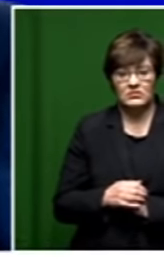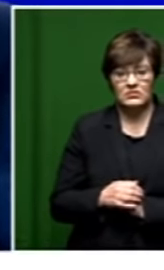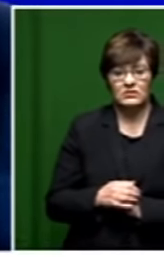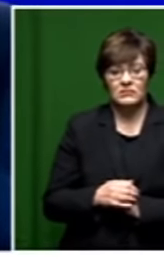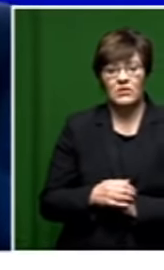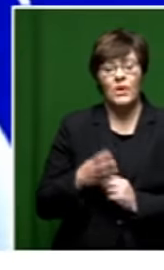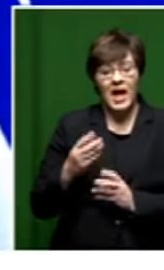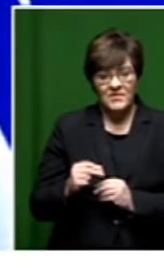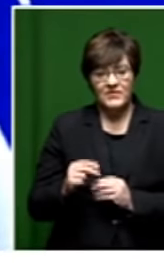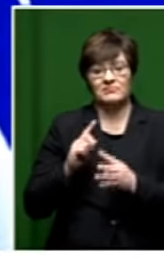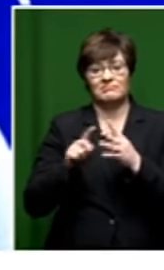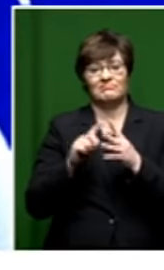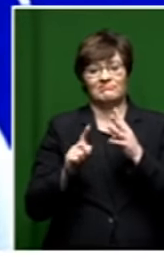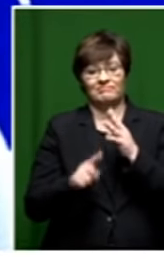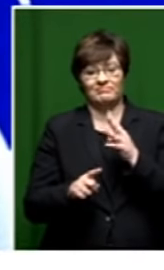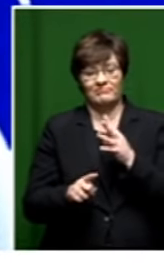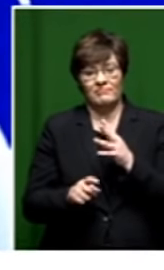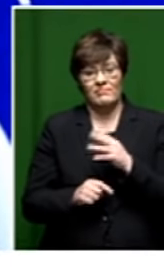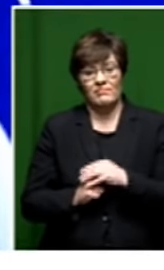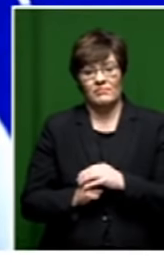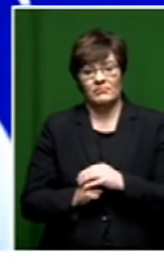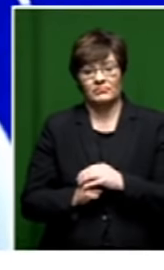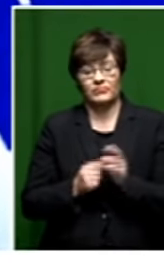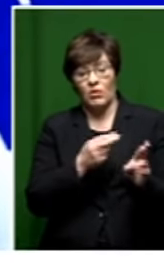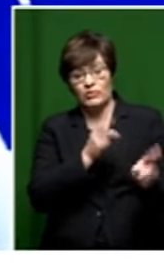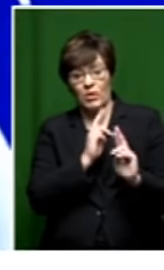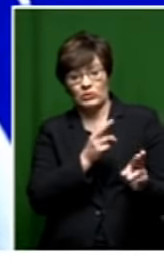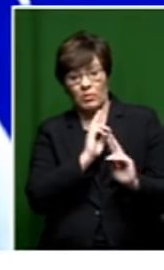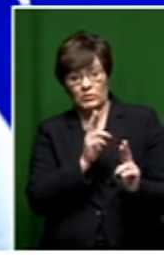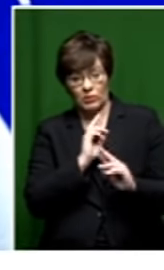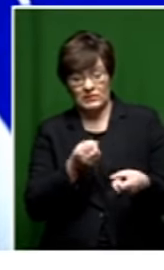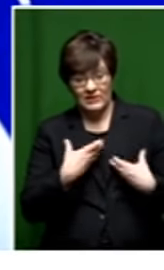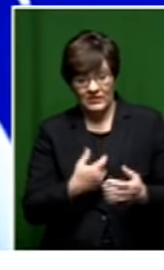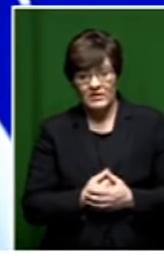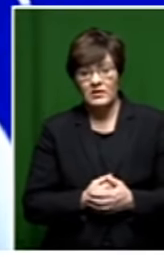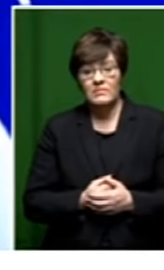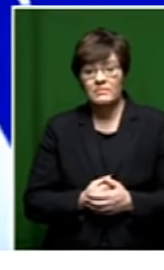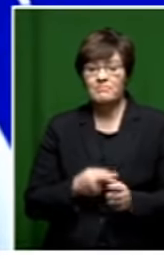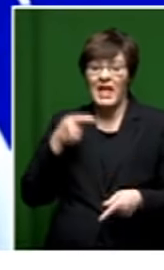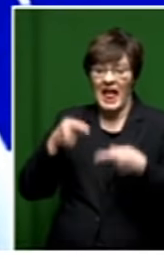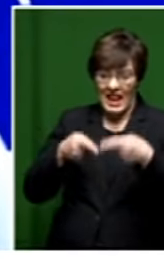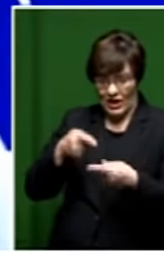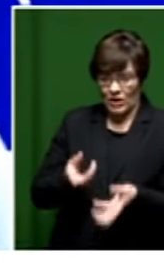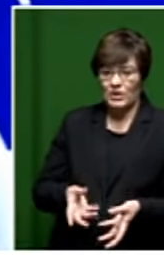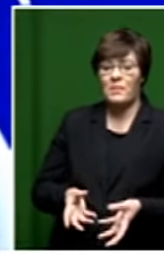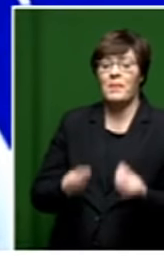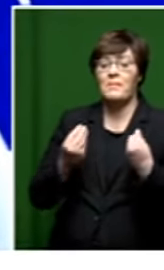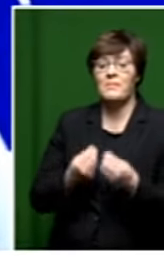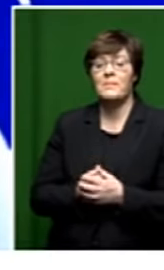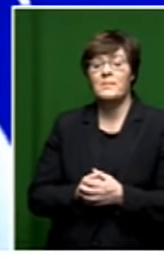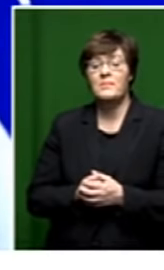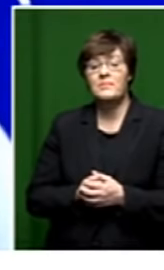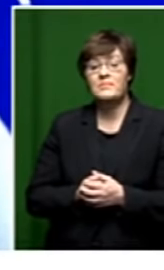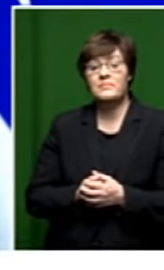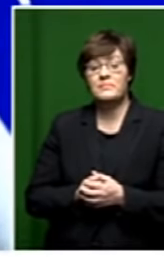We get quite a number of, reports that come through. We get quite a number of allegations that come through